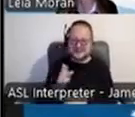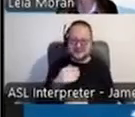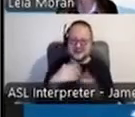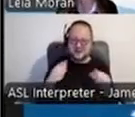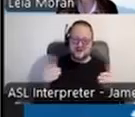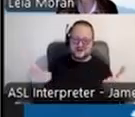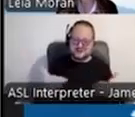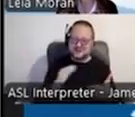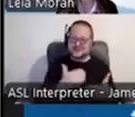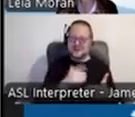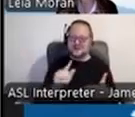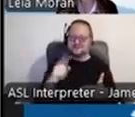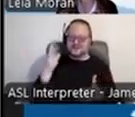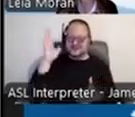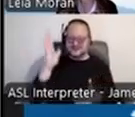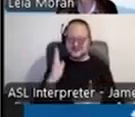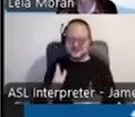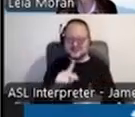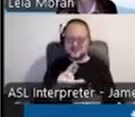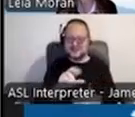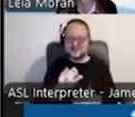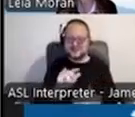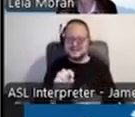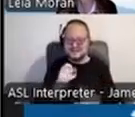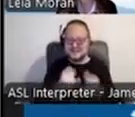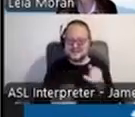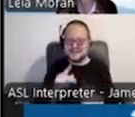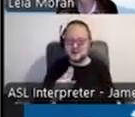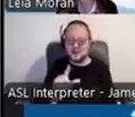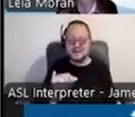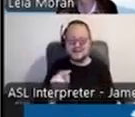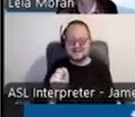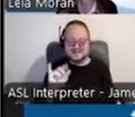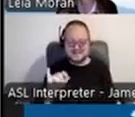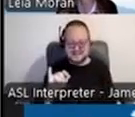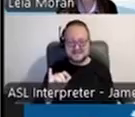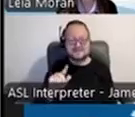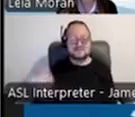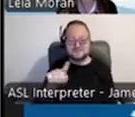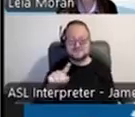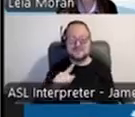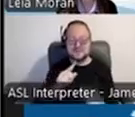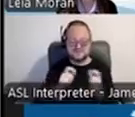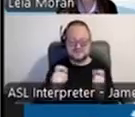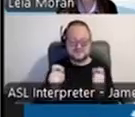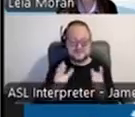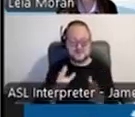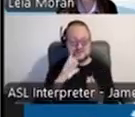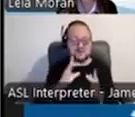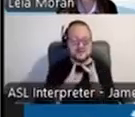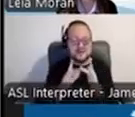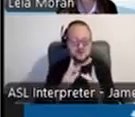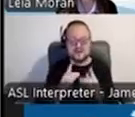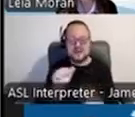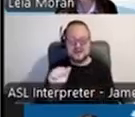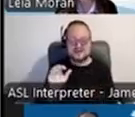our first speaker, Christy Kalinsky, the Director of the Office of Network Advancement at the Administration for Community Living, or